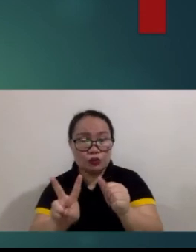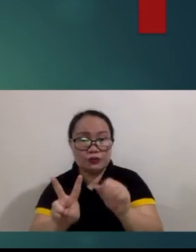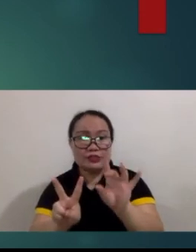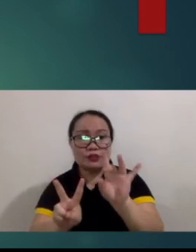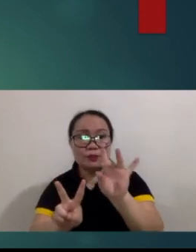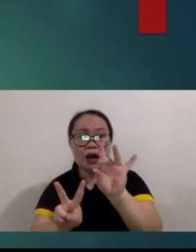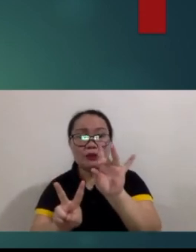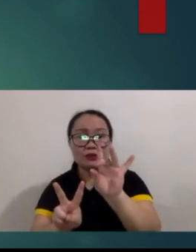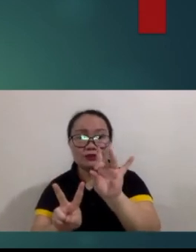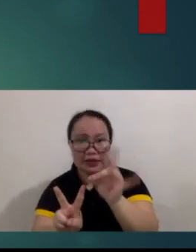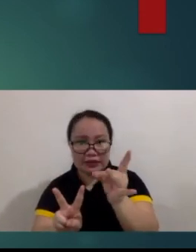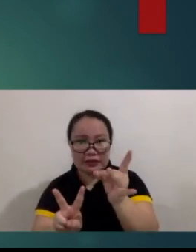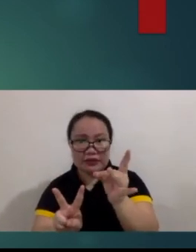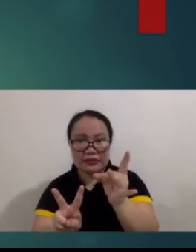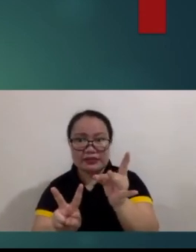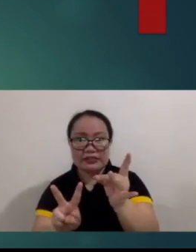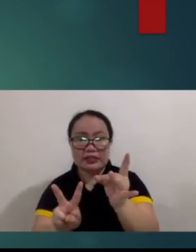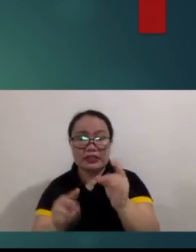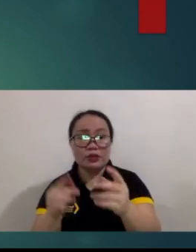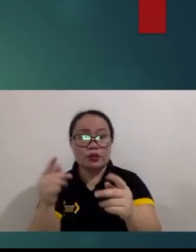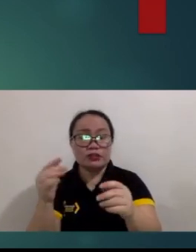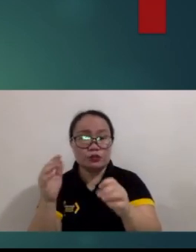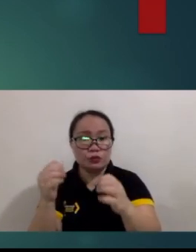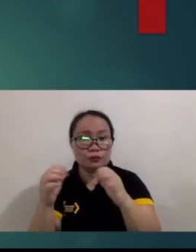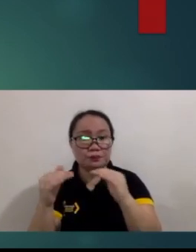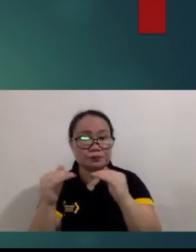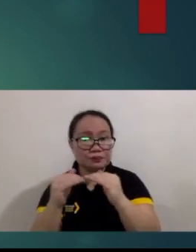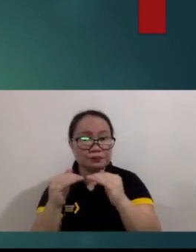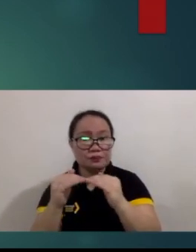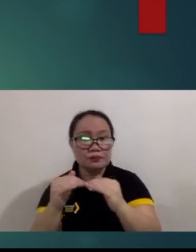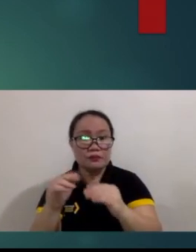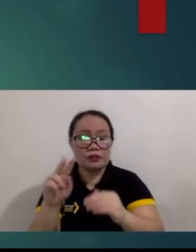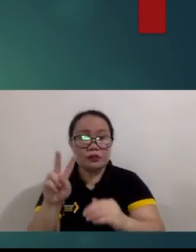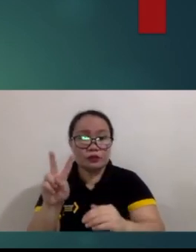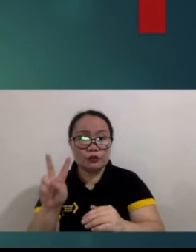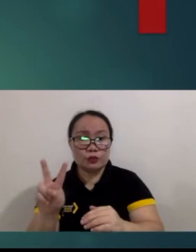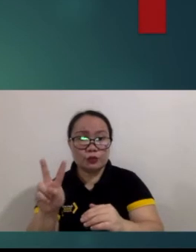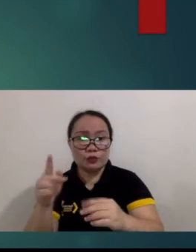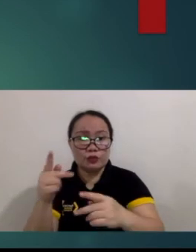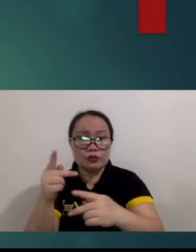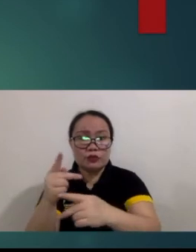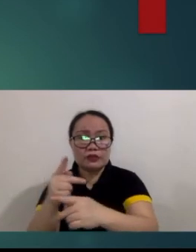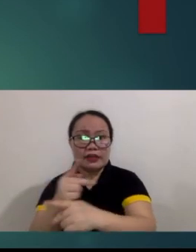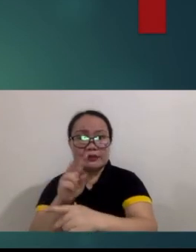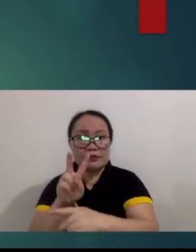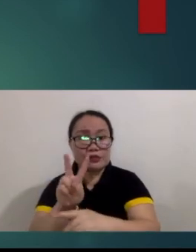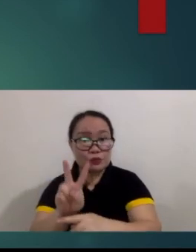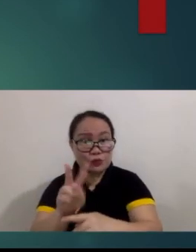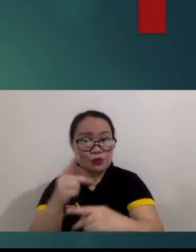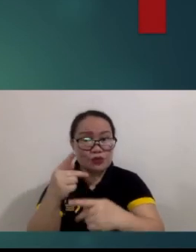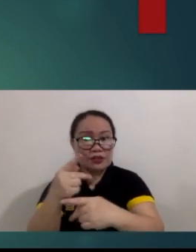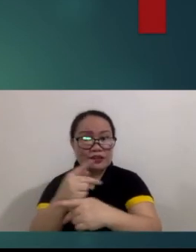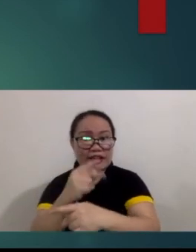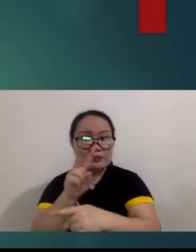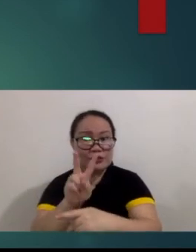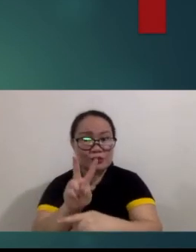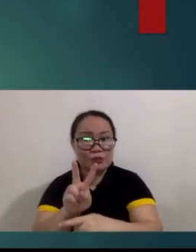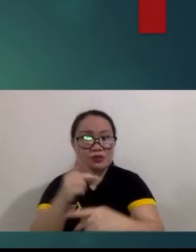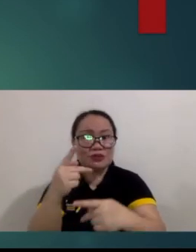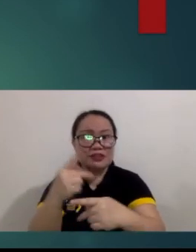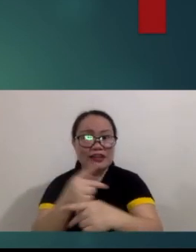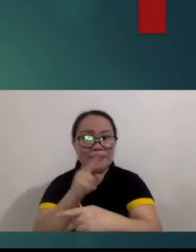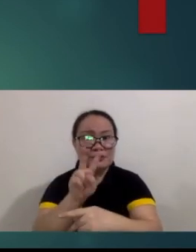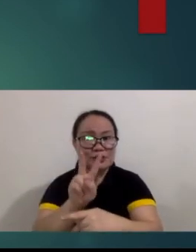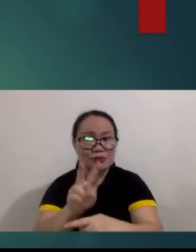2 raised to the power of 8 is equal to 2 times 2 times